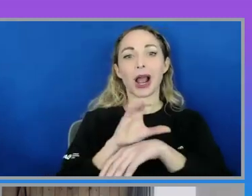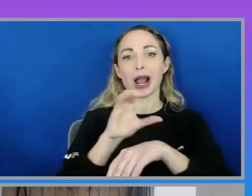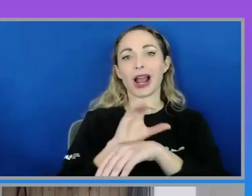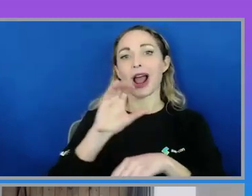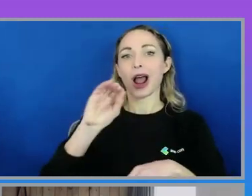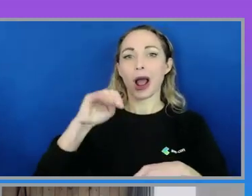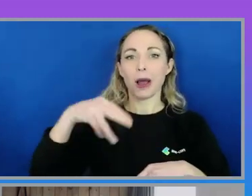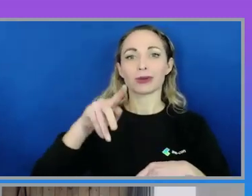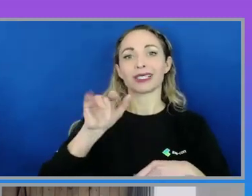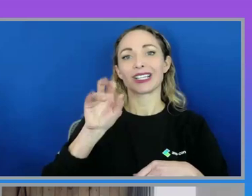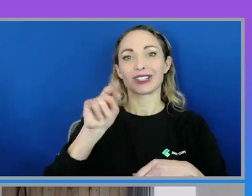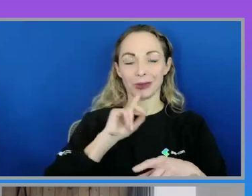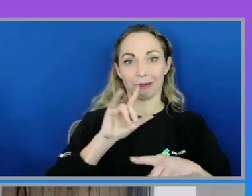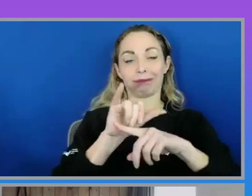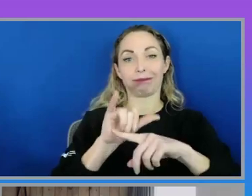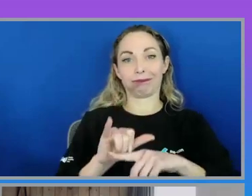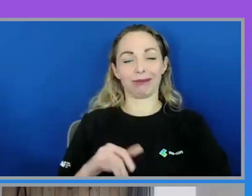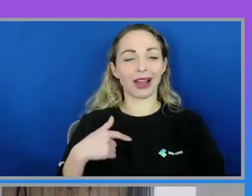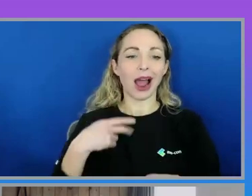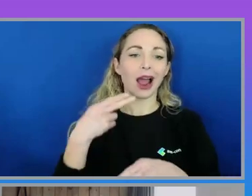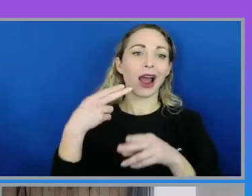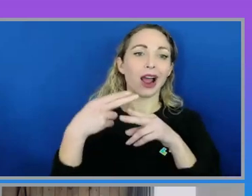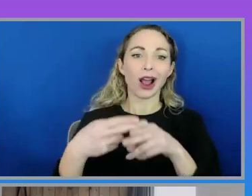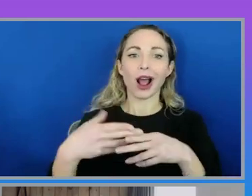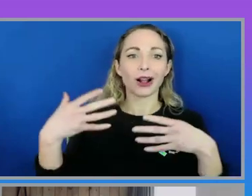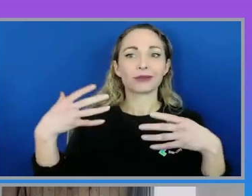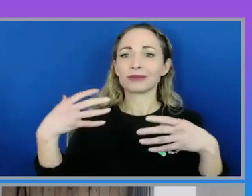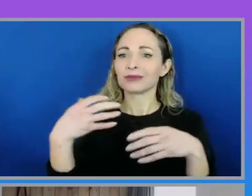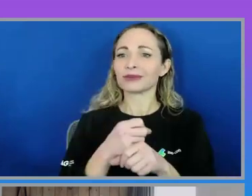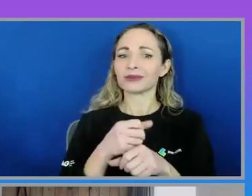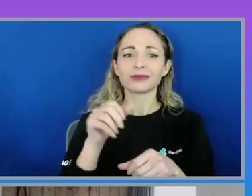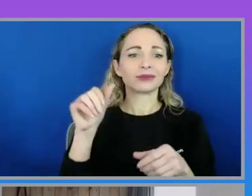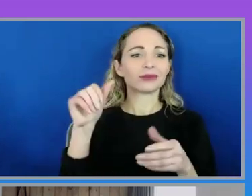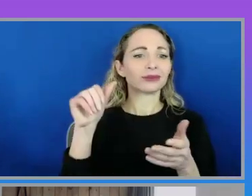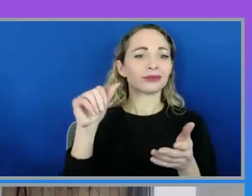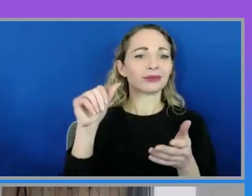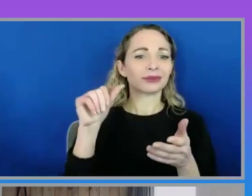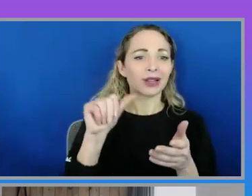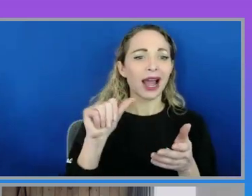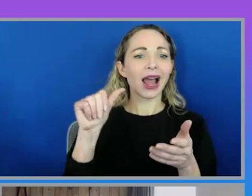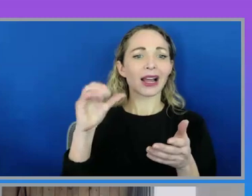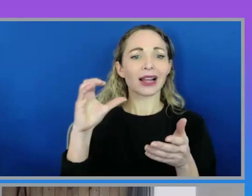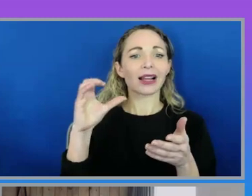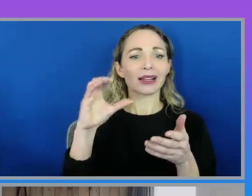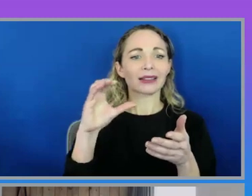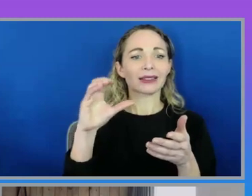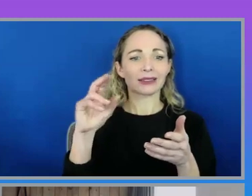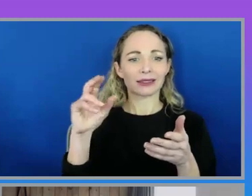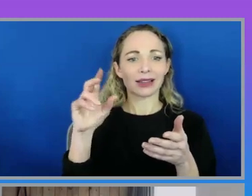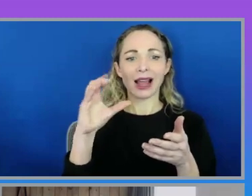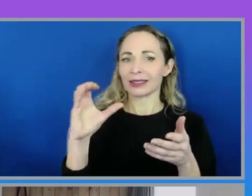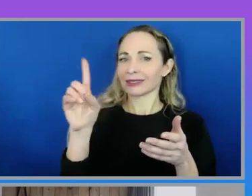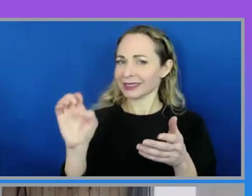a mouthful. I just call it AccName. You can call it that too if you want. It's easier and folks will know what you mean.